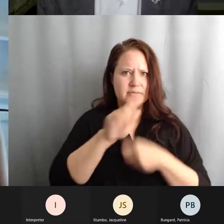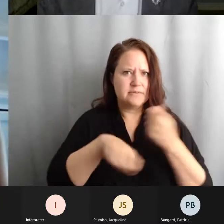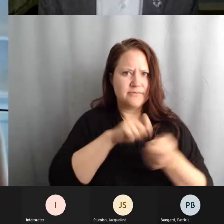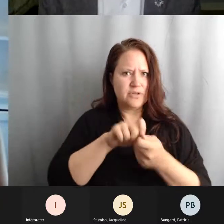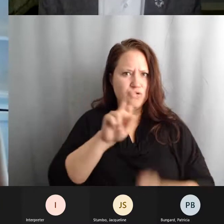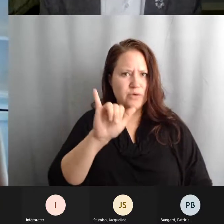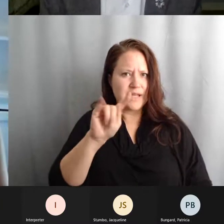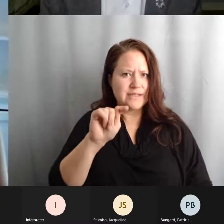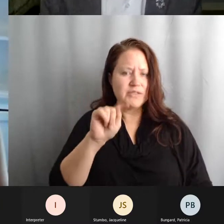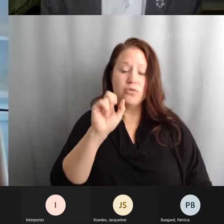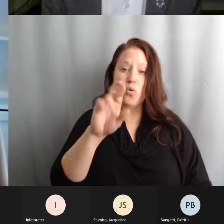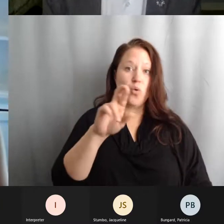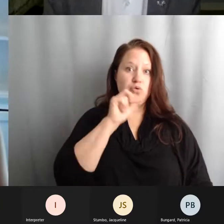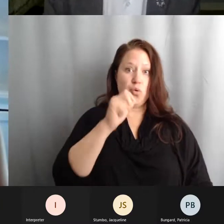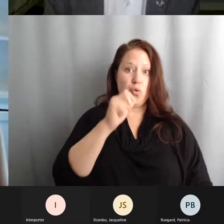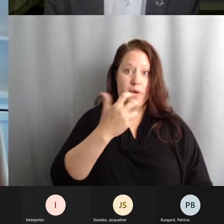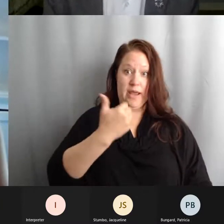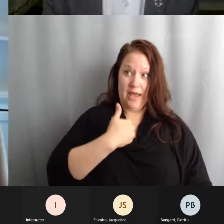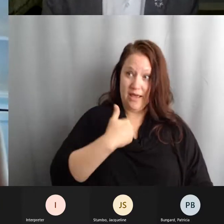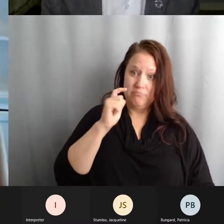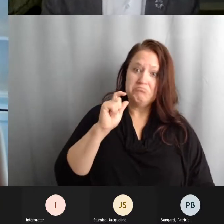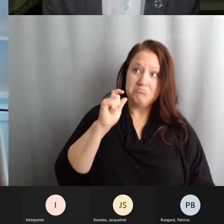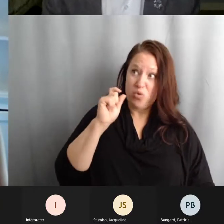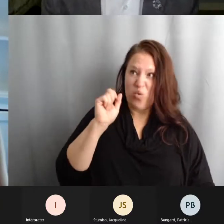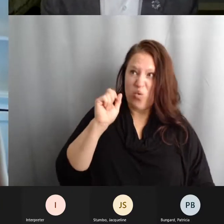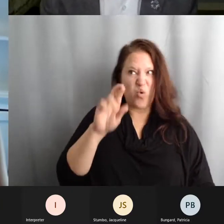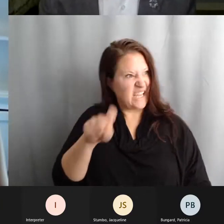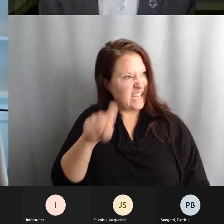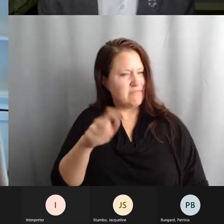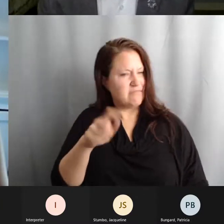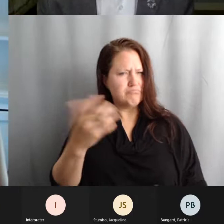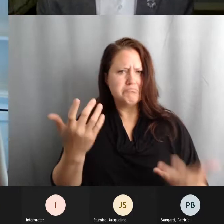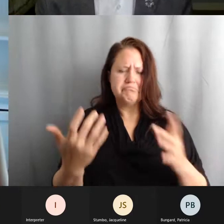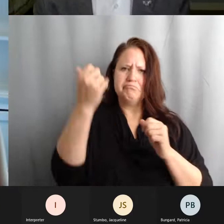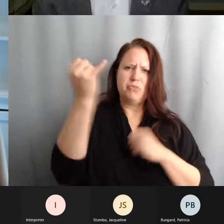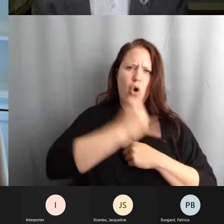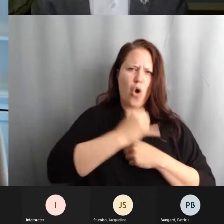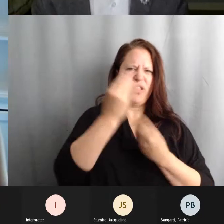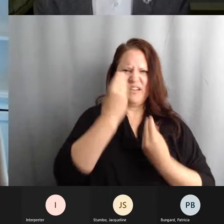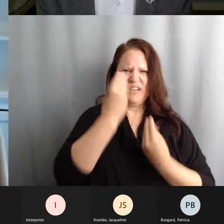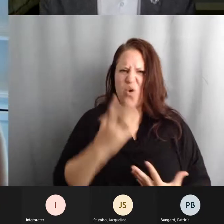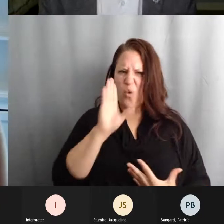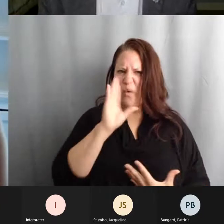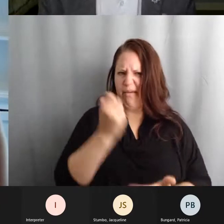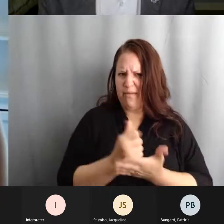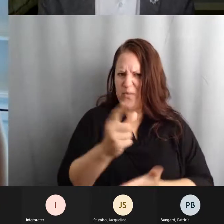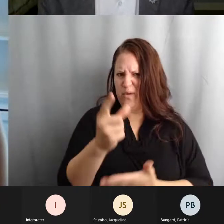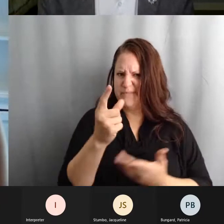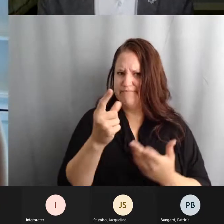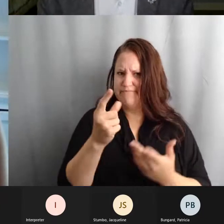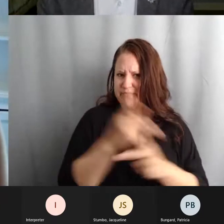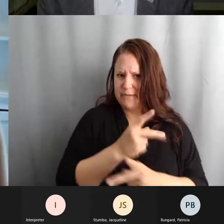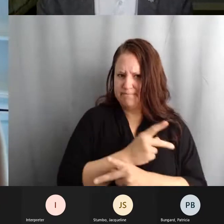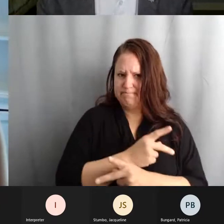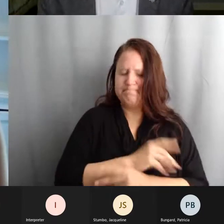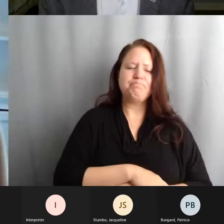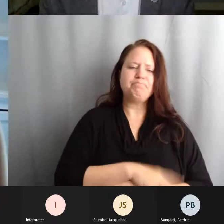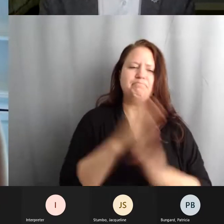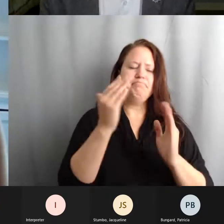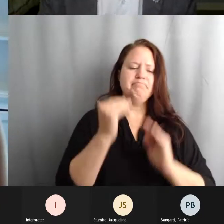if you're not receiving them and believe that you ought to, go ahead and reach on out to us and we'll get that sorted out for you. The other piece that